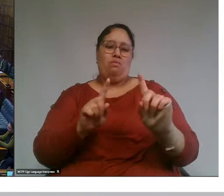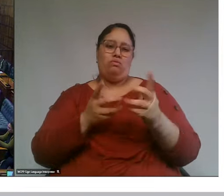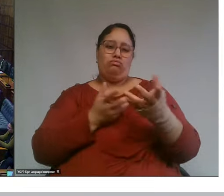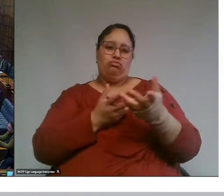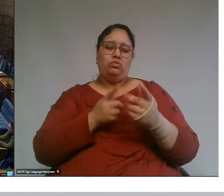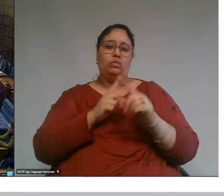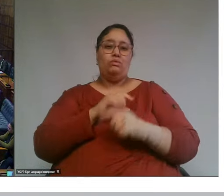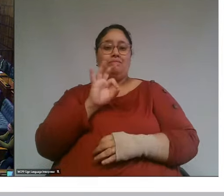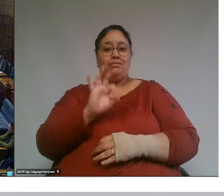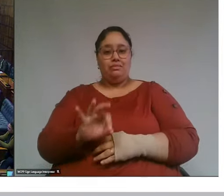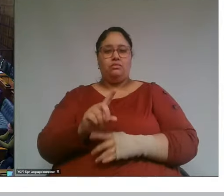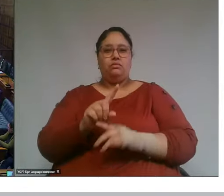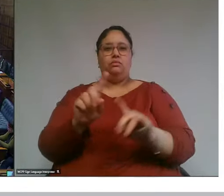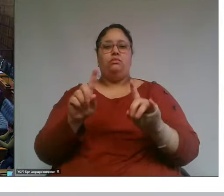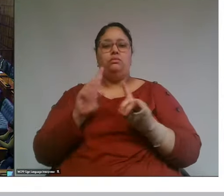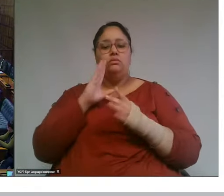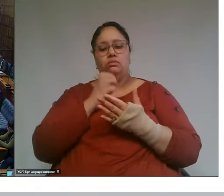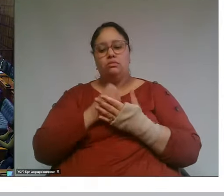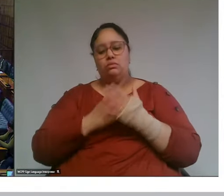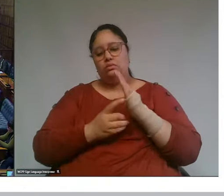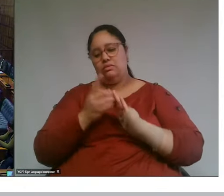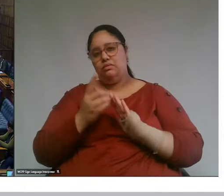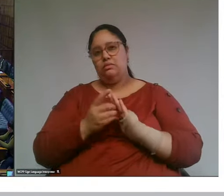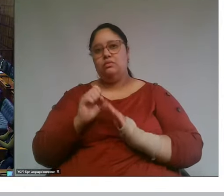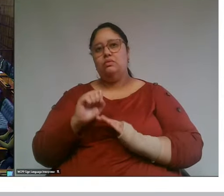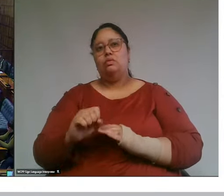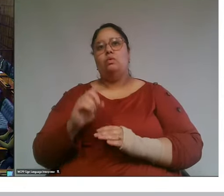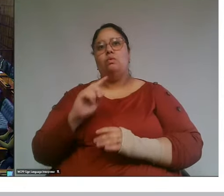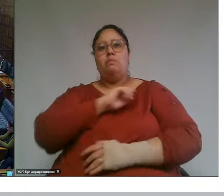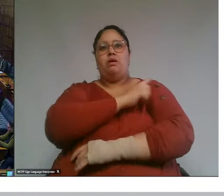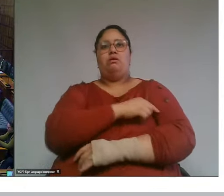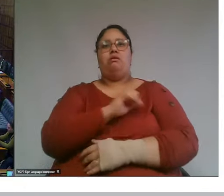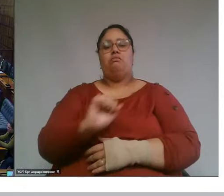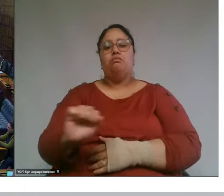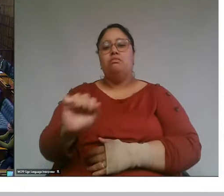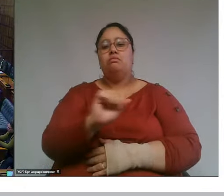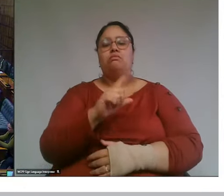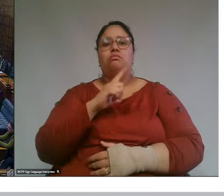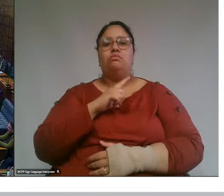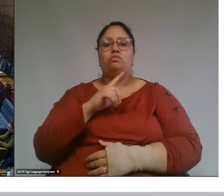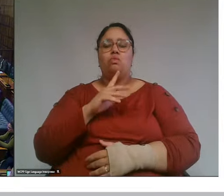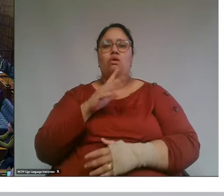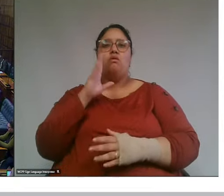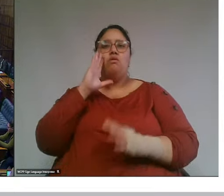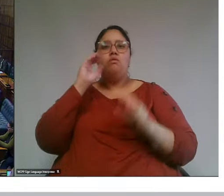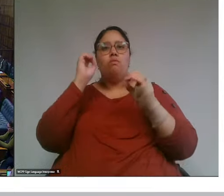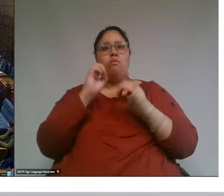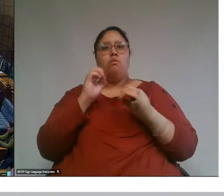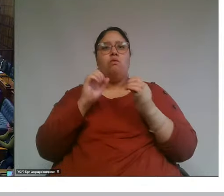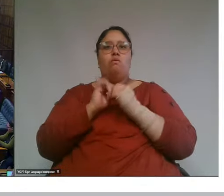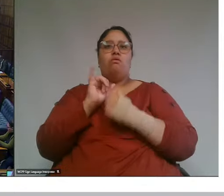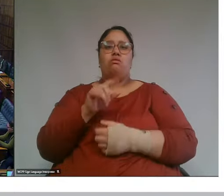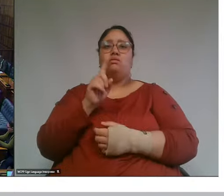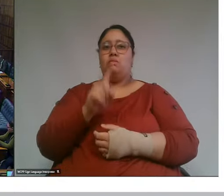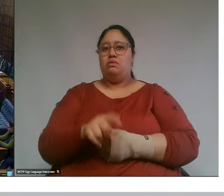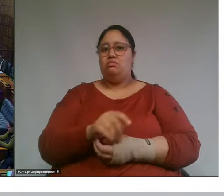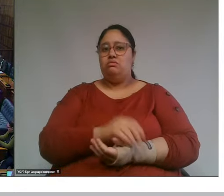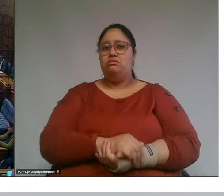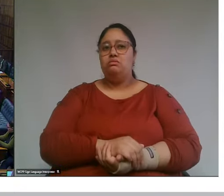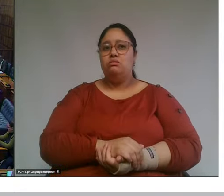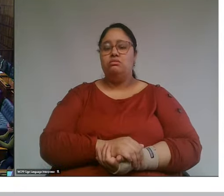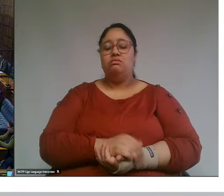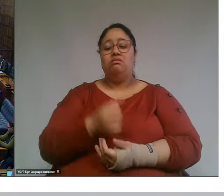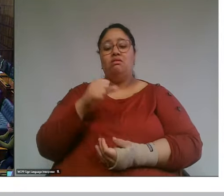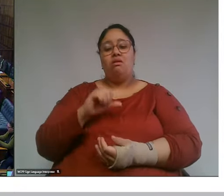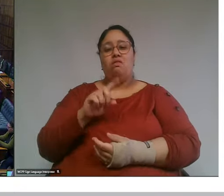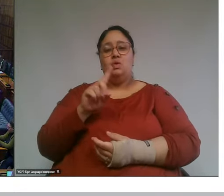because that this department is economic development by mandate and therefore it must be preoccupied with that the the one issue I wanted to